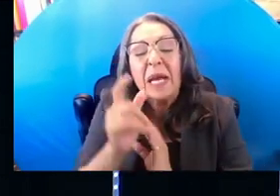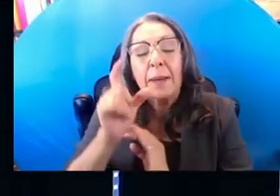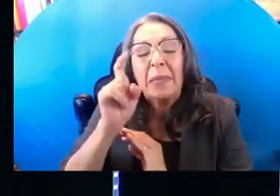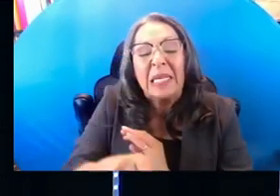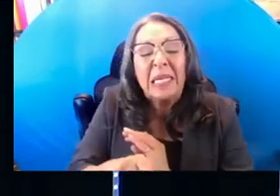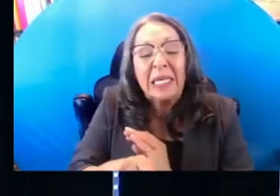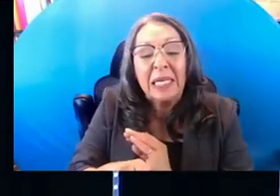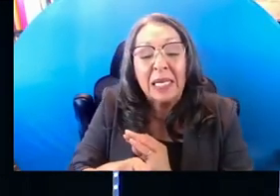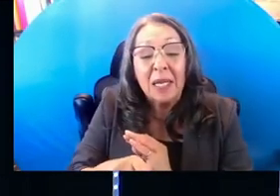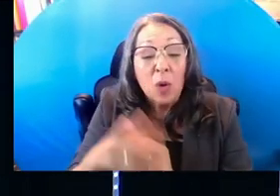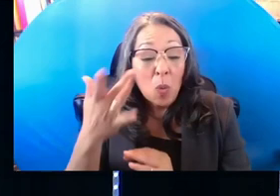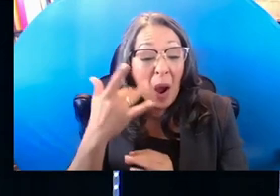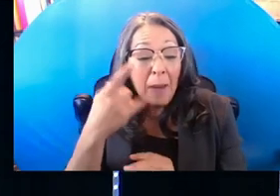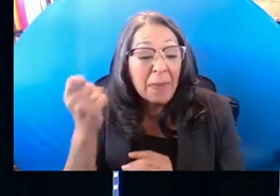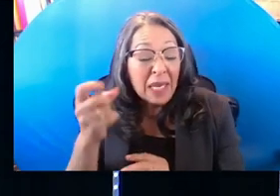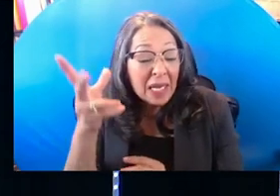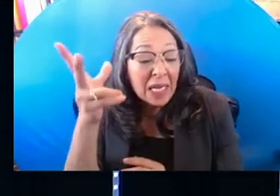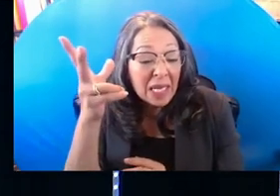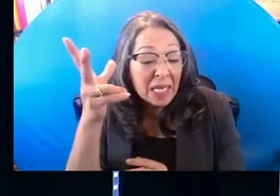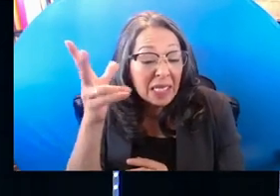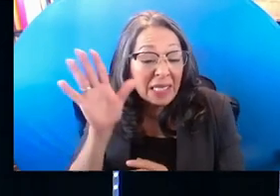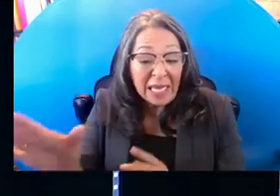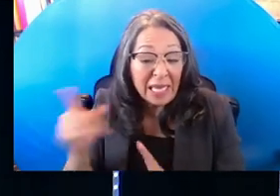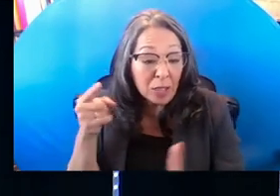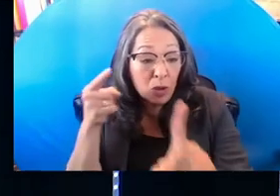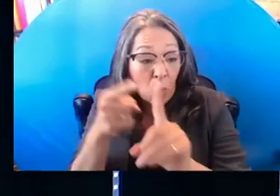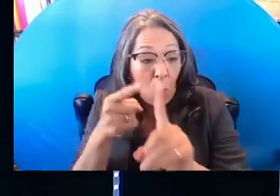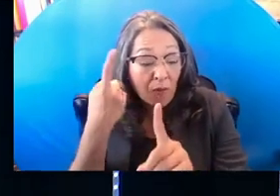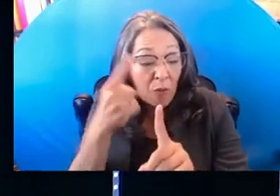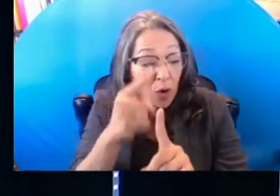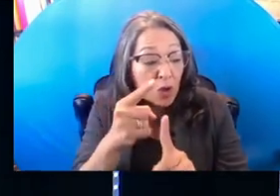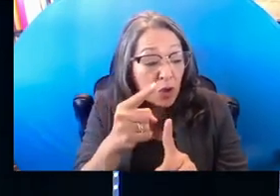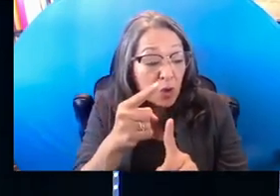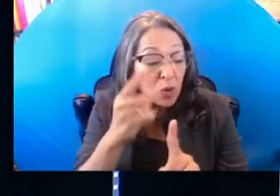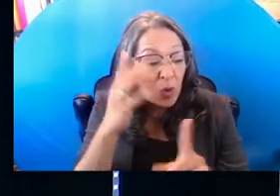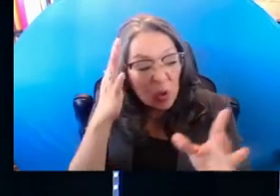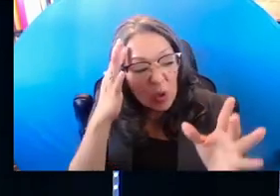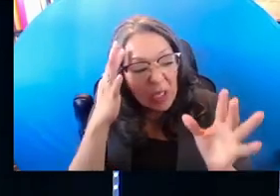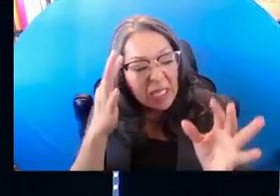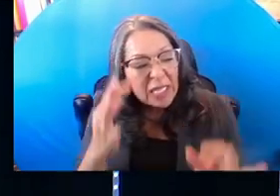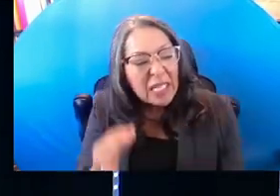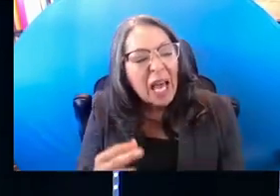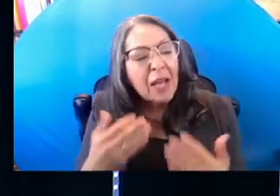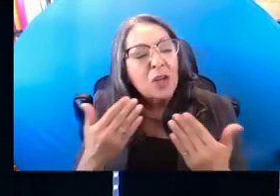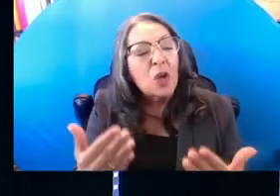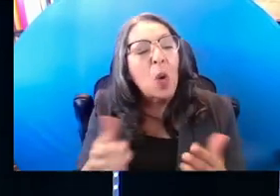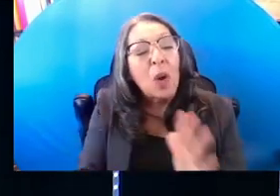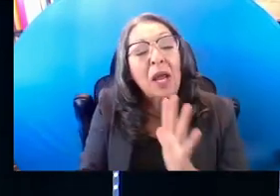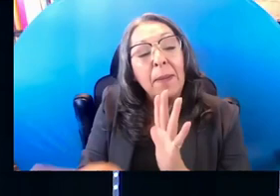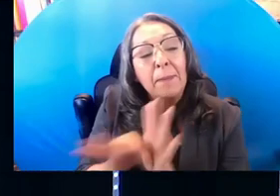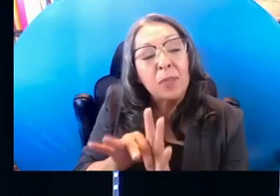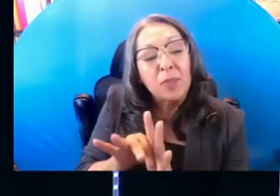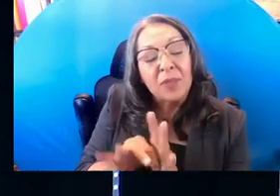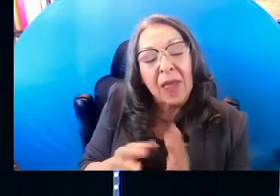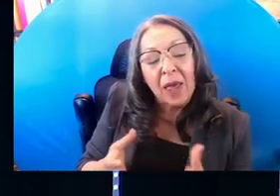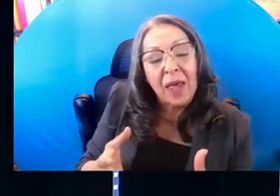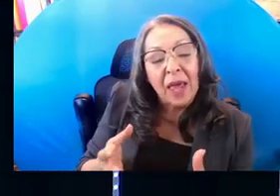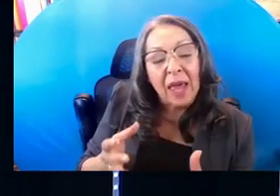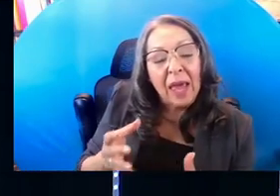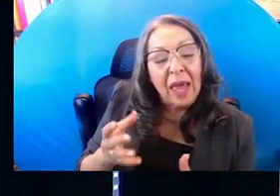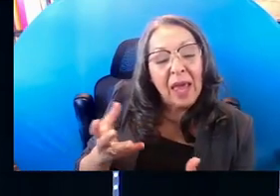goal is that you choose that desire and you disobey your heavenly Father because he knows that if he can get you hooked